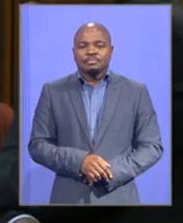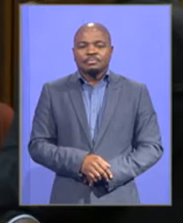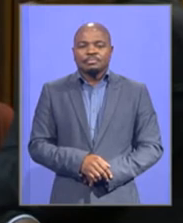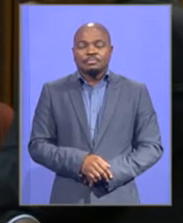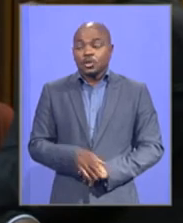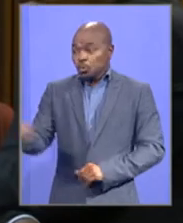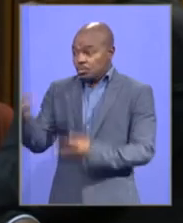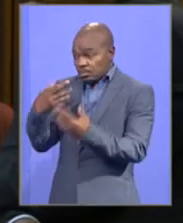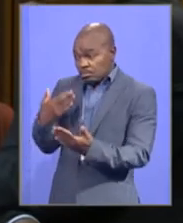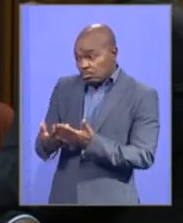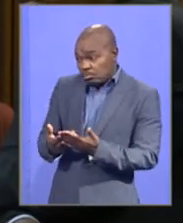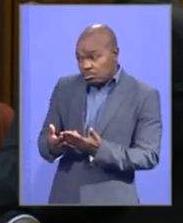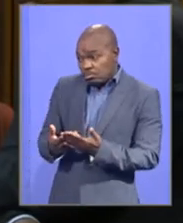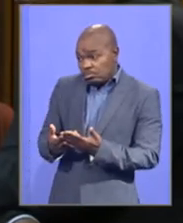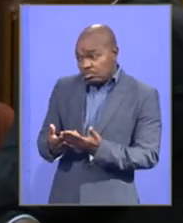Do you have a respond?